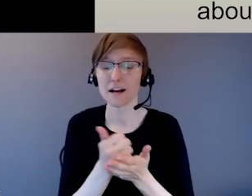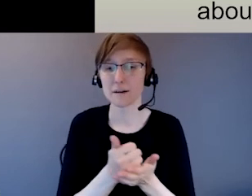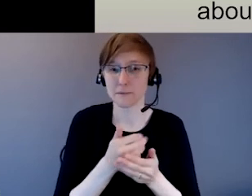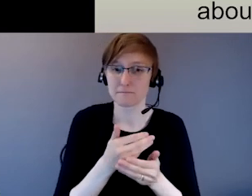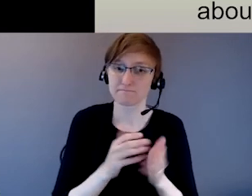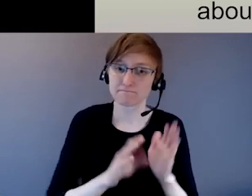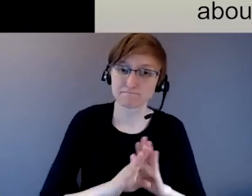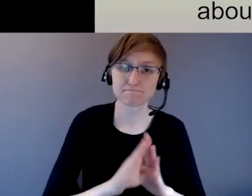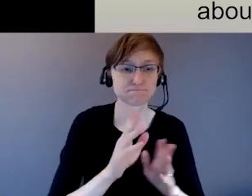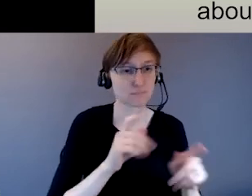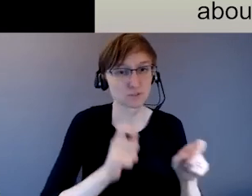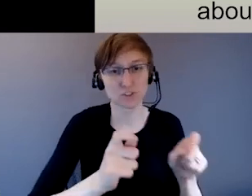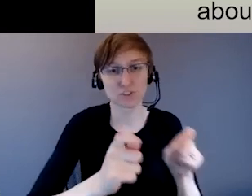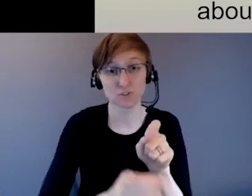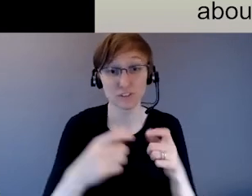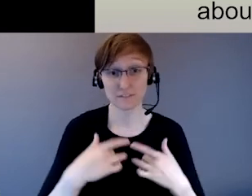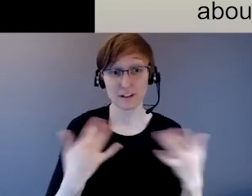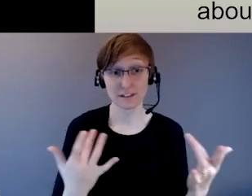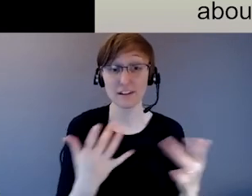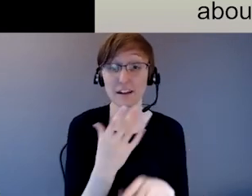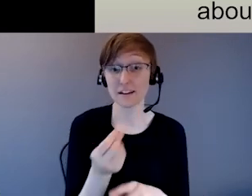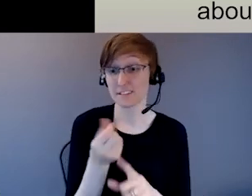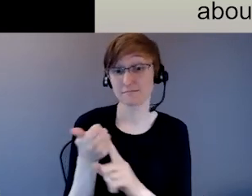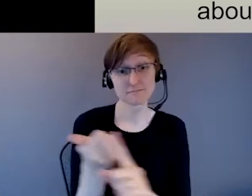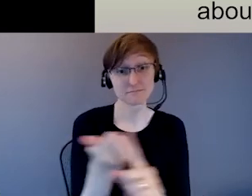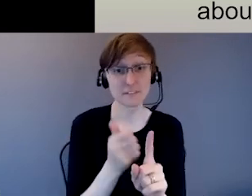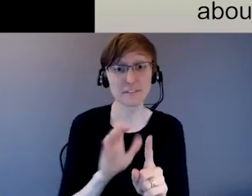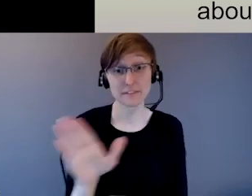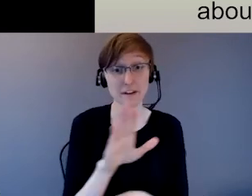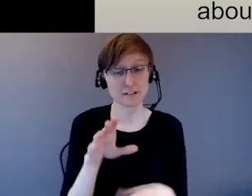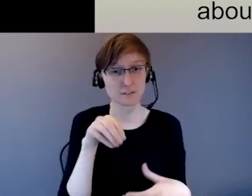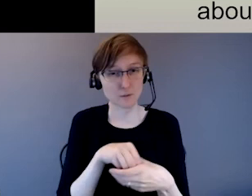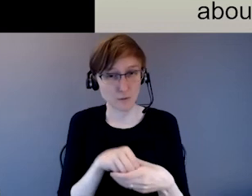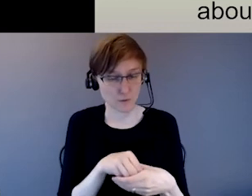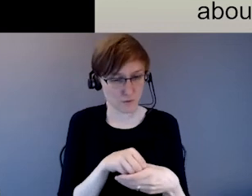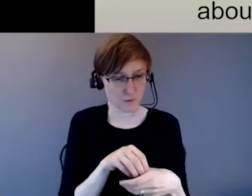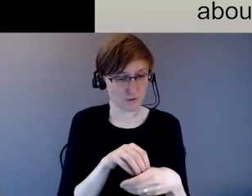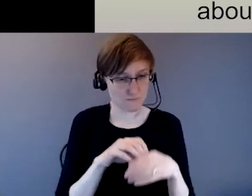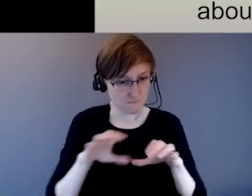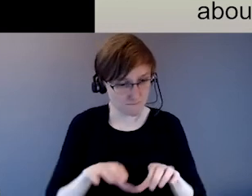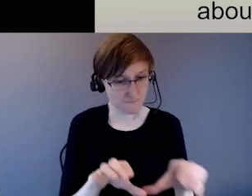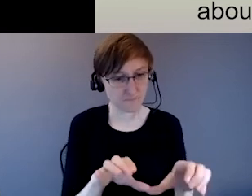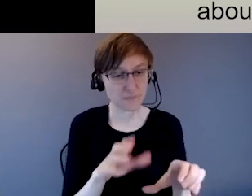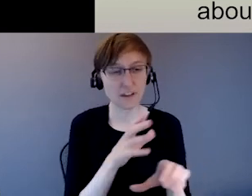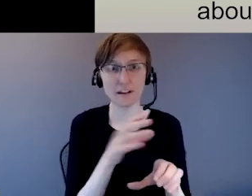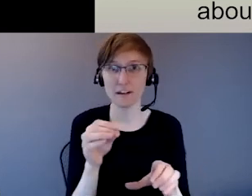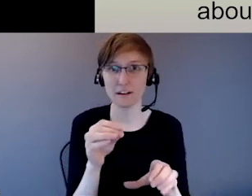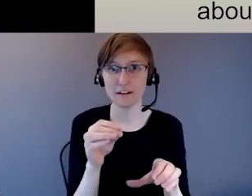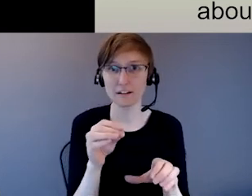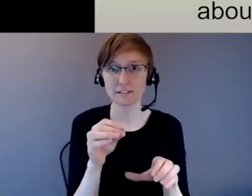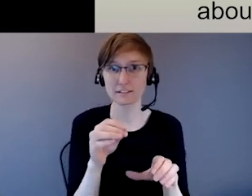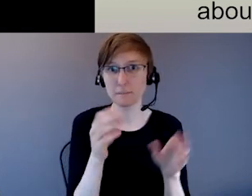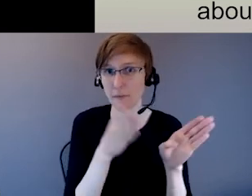helped transition their own internal practices and methodologies, and therefore have had impact on their